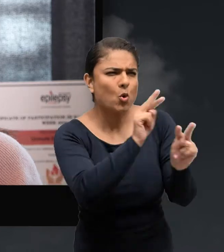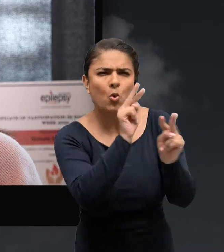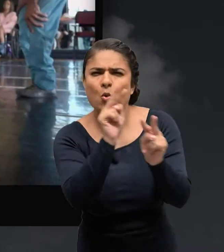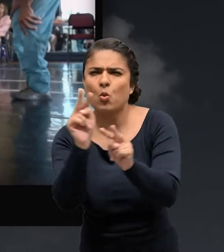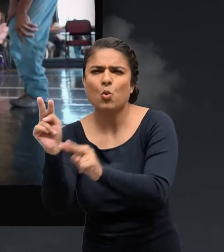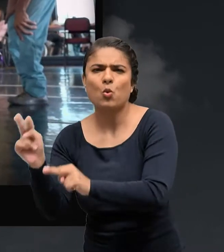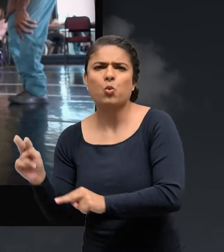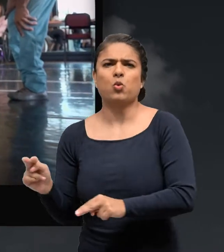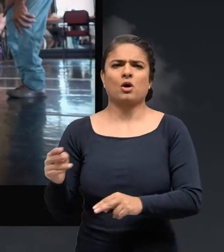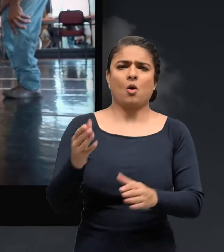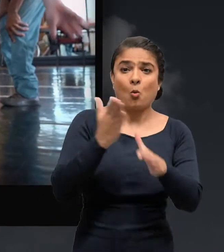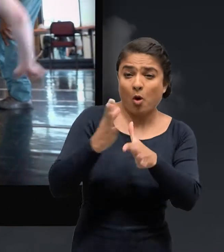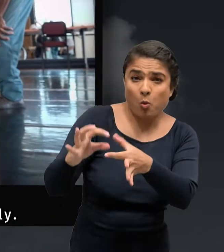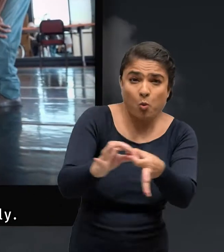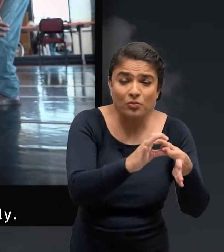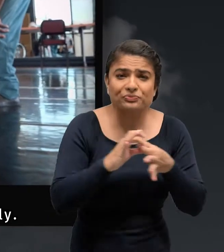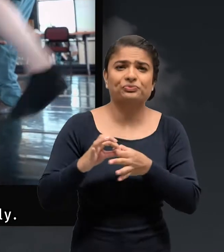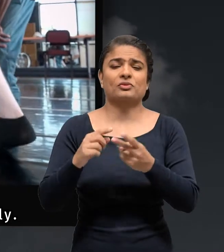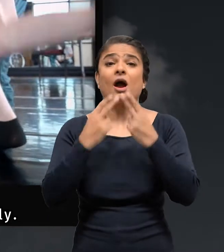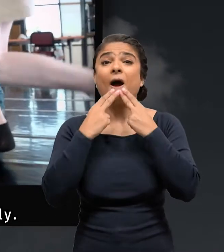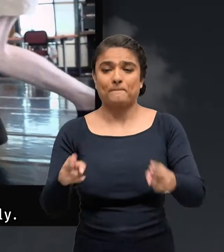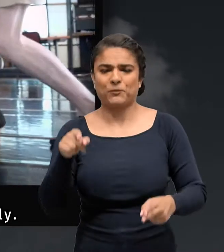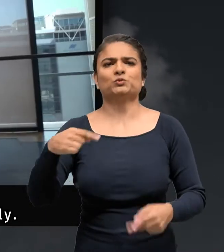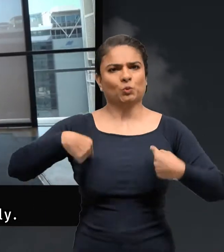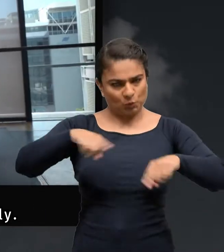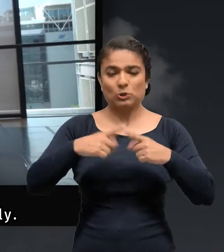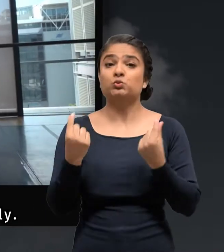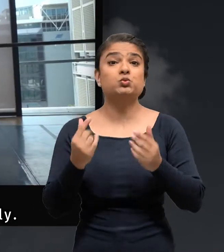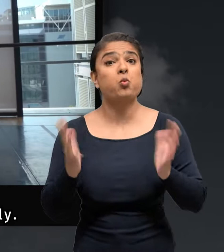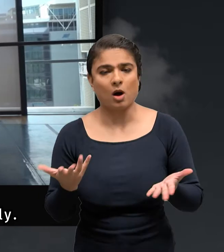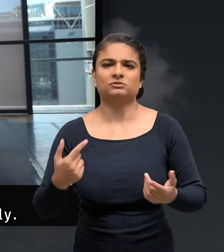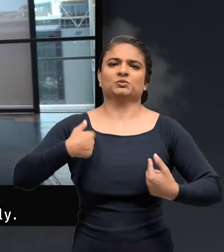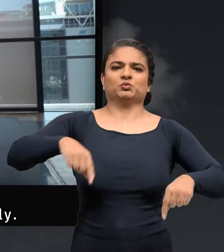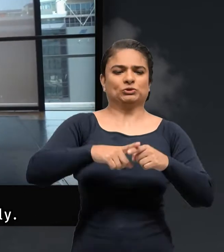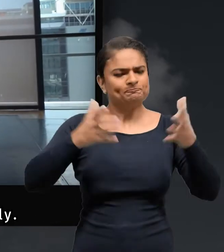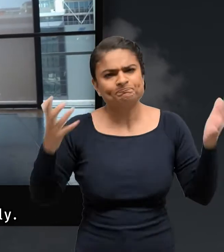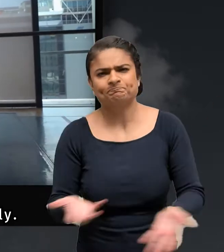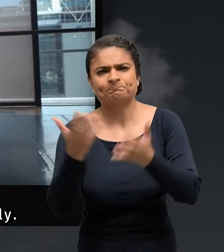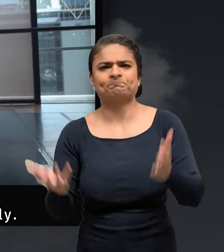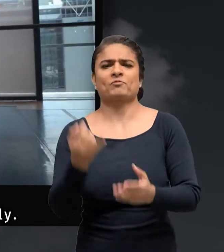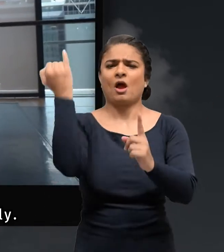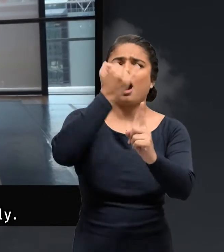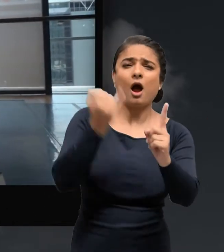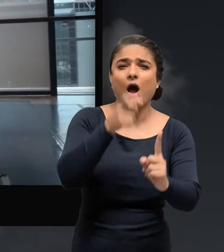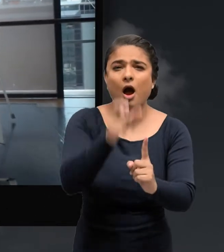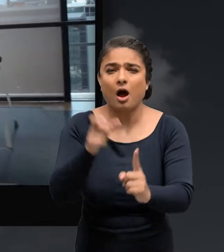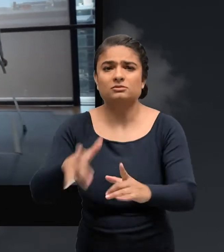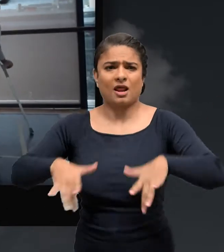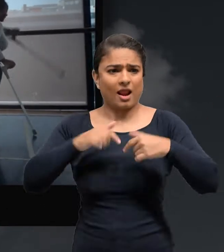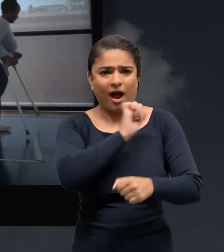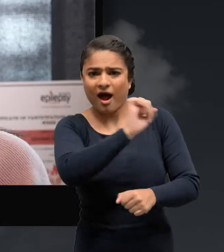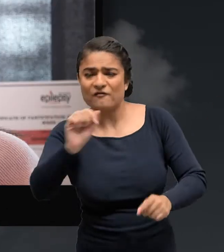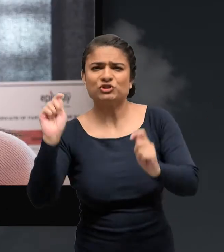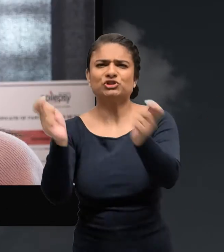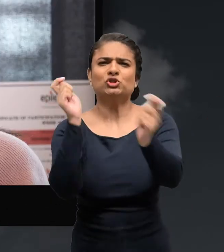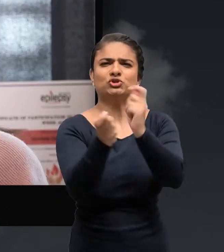have worked with Unmute before, when introduced to the arts, it has changed their lives tremendously. Firstly, a lot